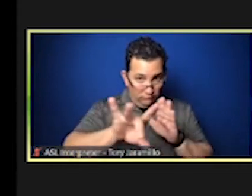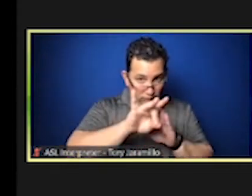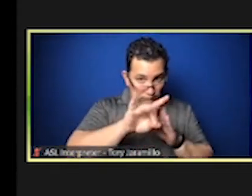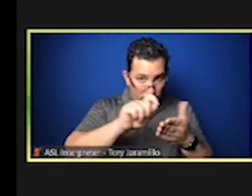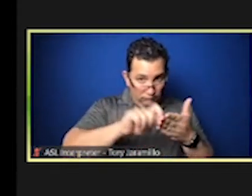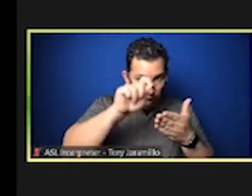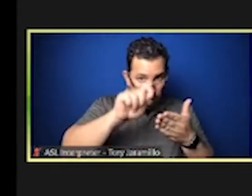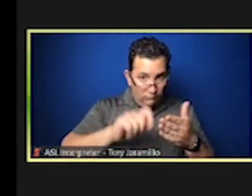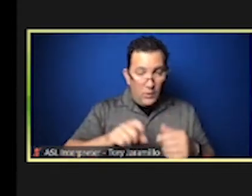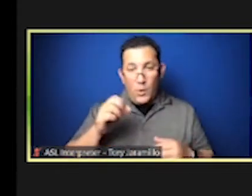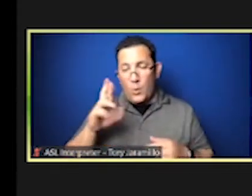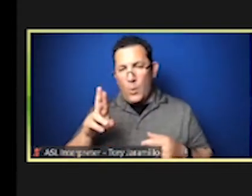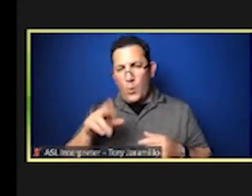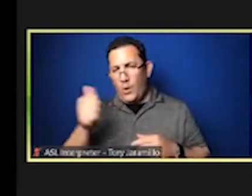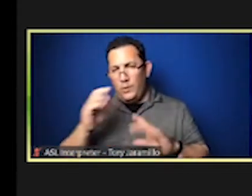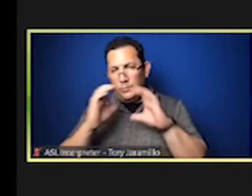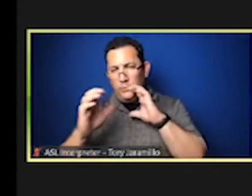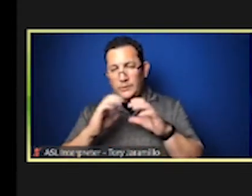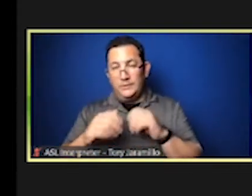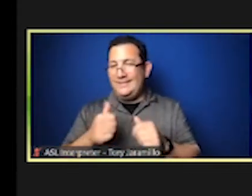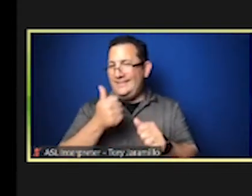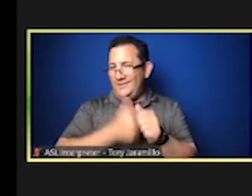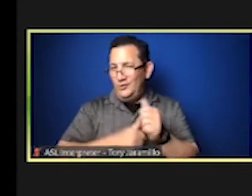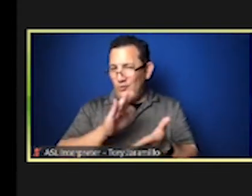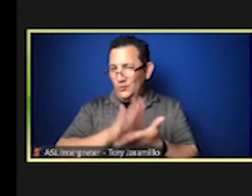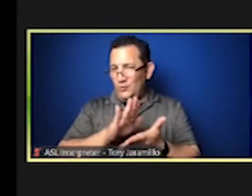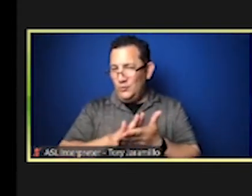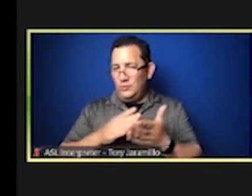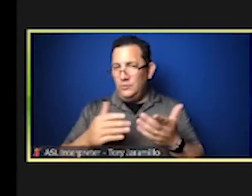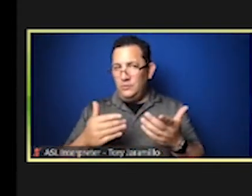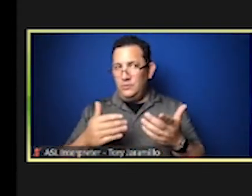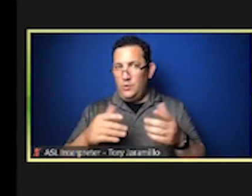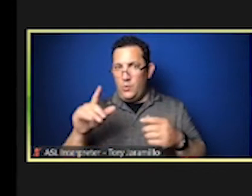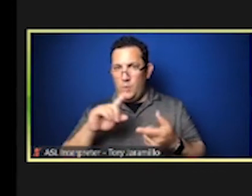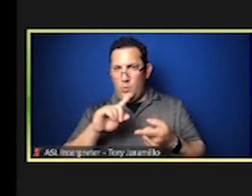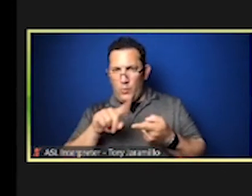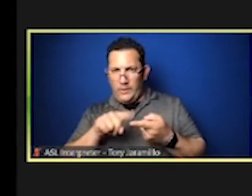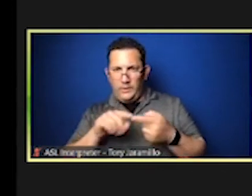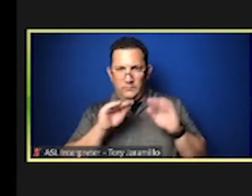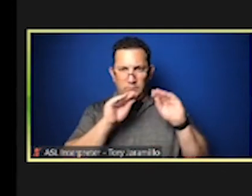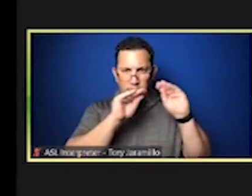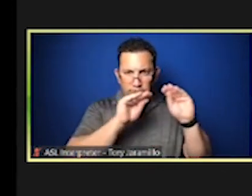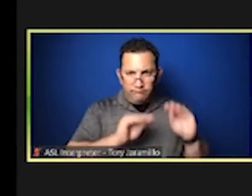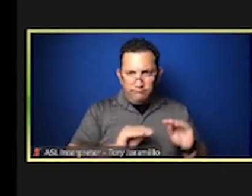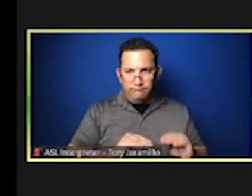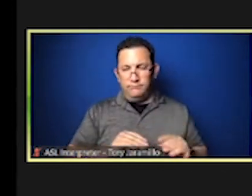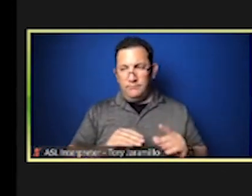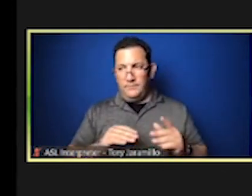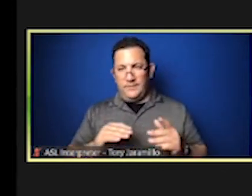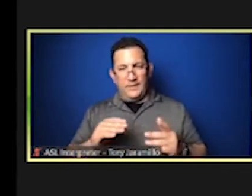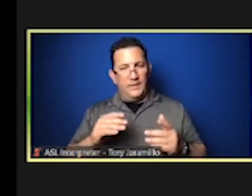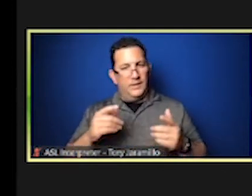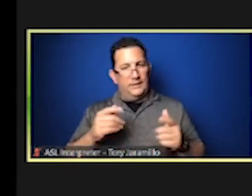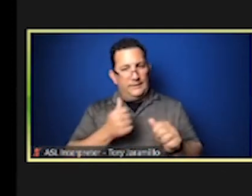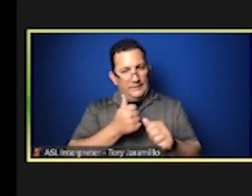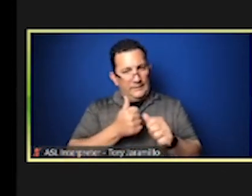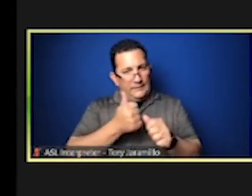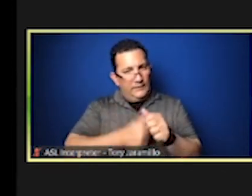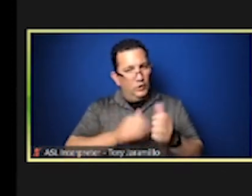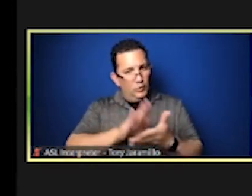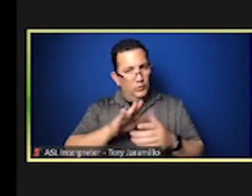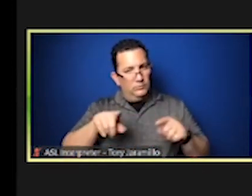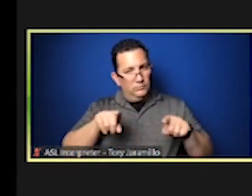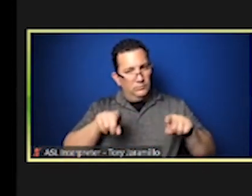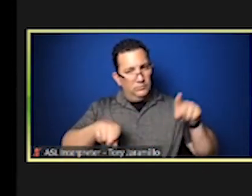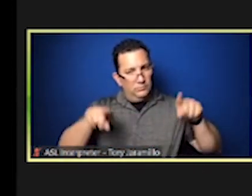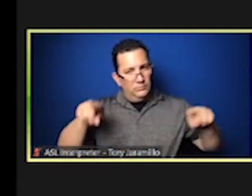school is in a different place for inputting data. If you are not getting progress email notifications, you